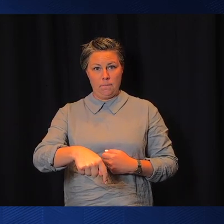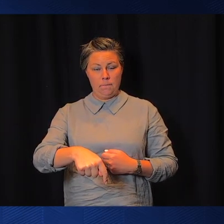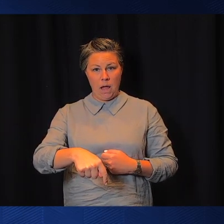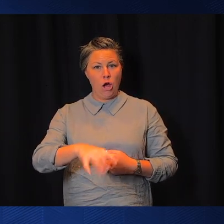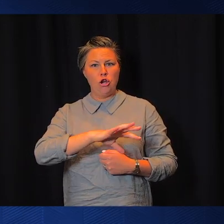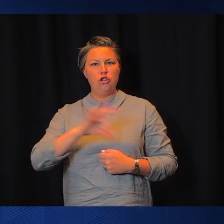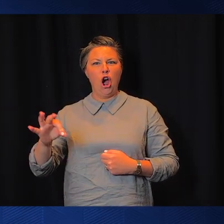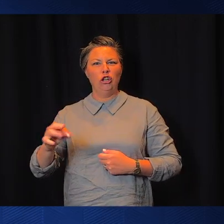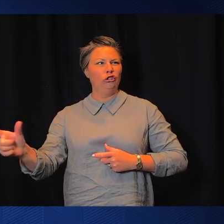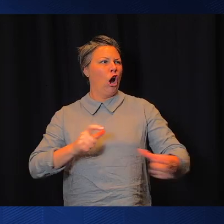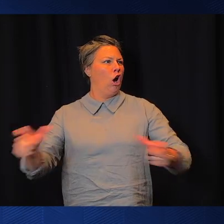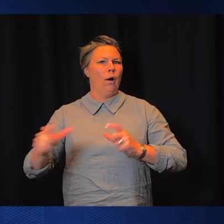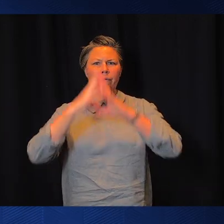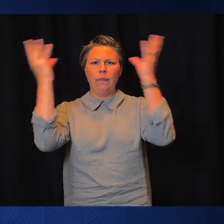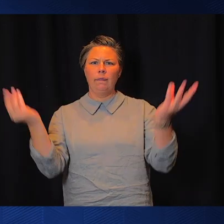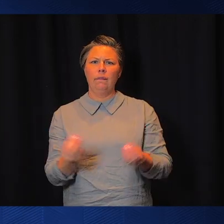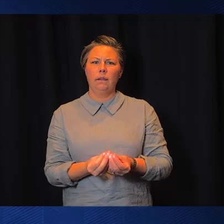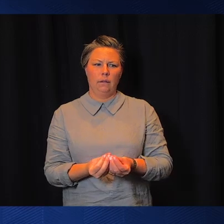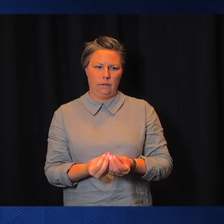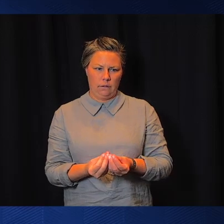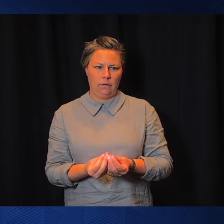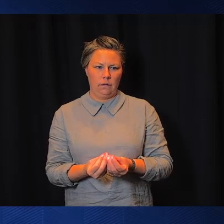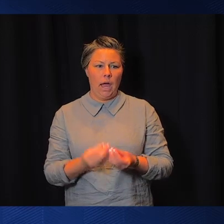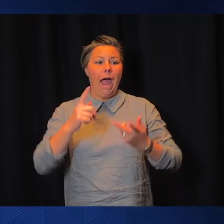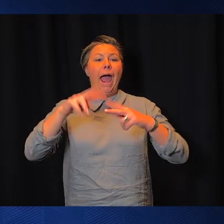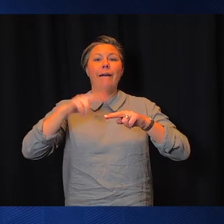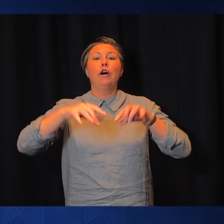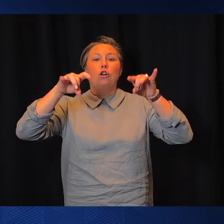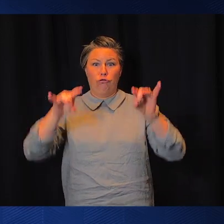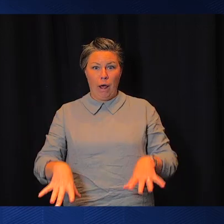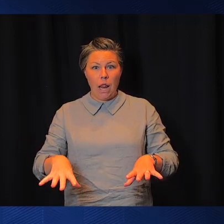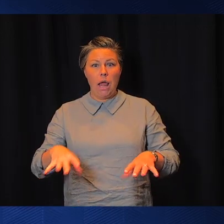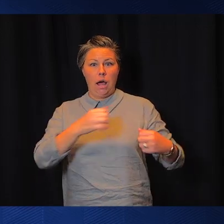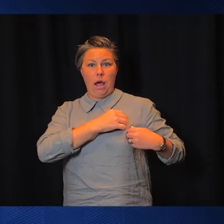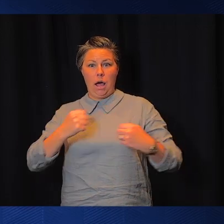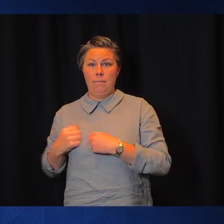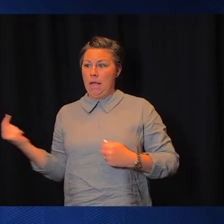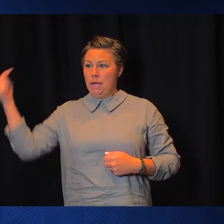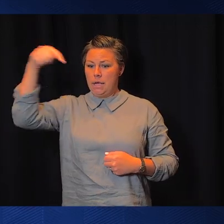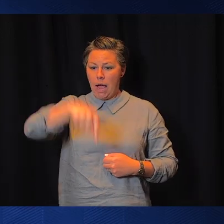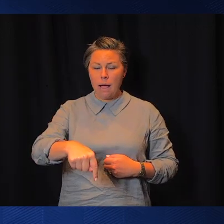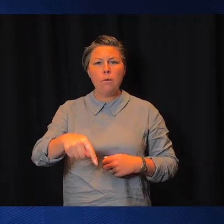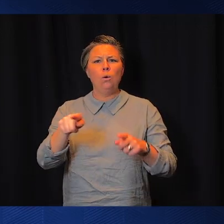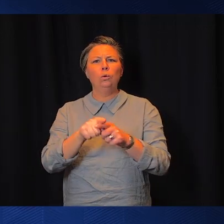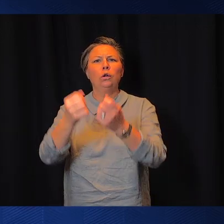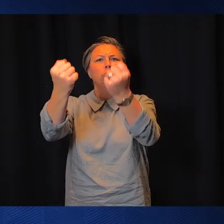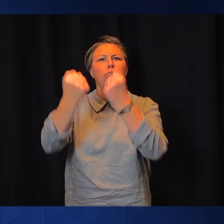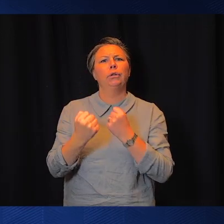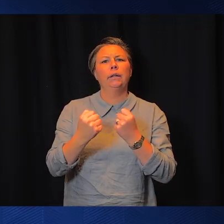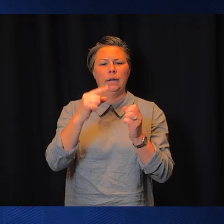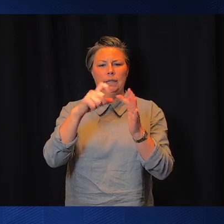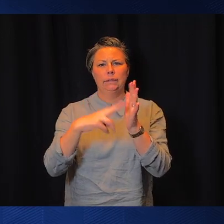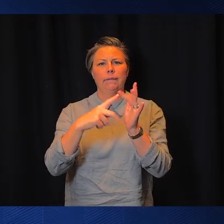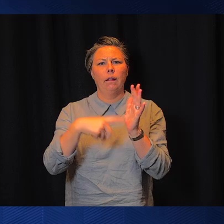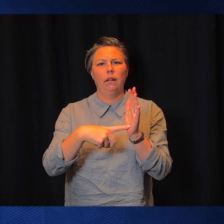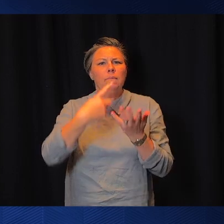along. Amen. Bring your Australian ACFID colleague to Indonesia. Let us talk, drink, eat together, maybe sleep